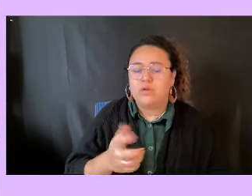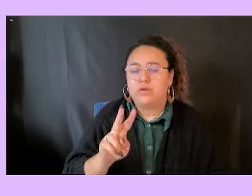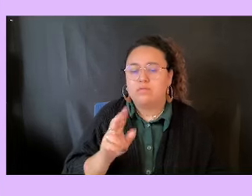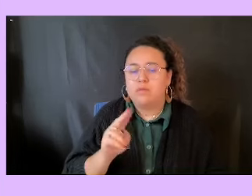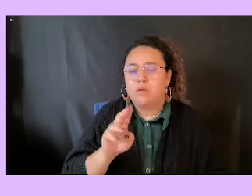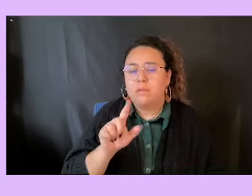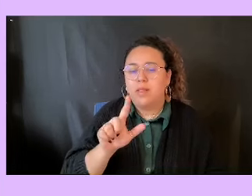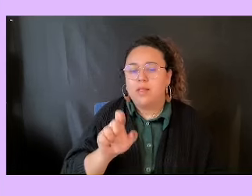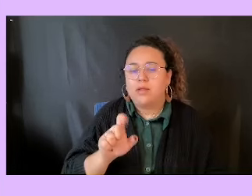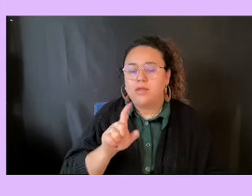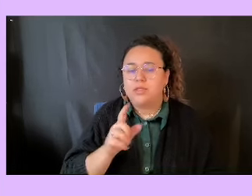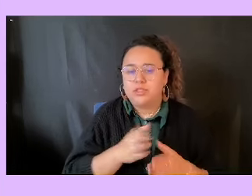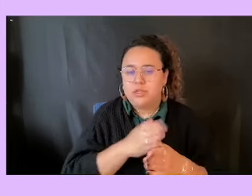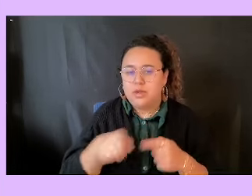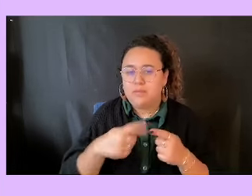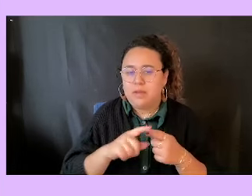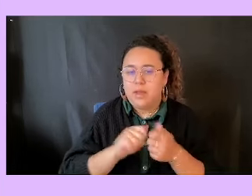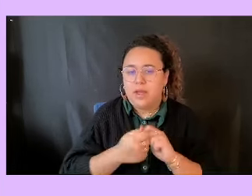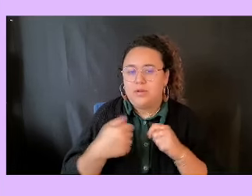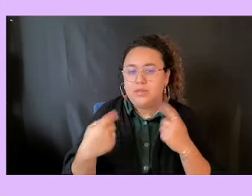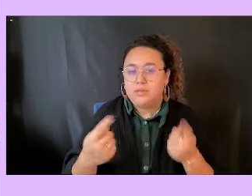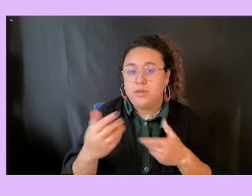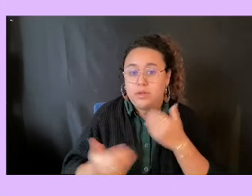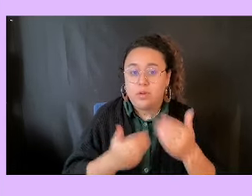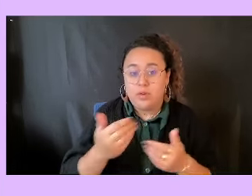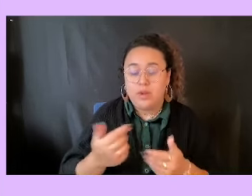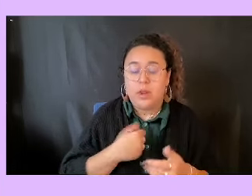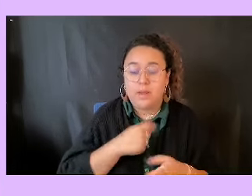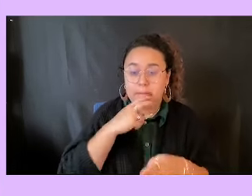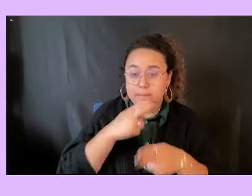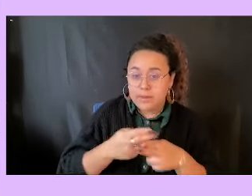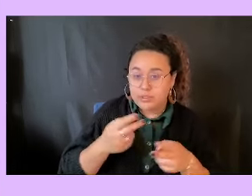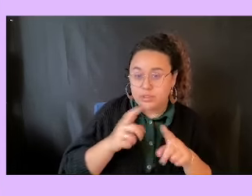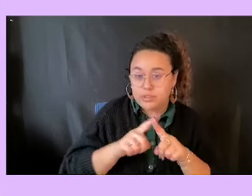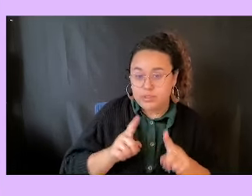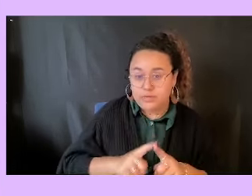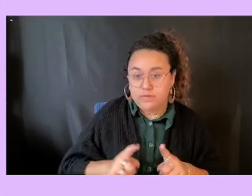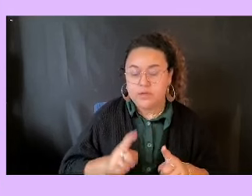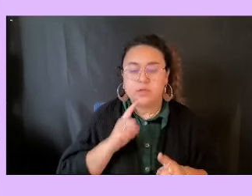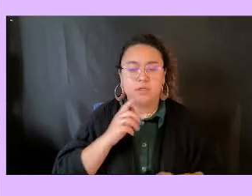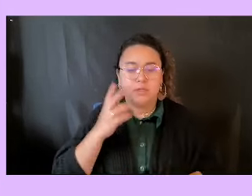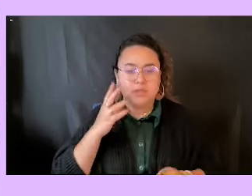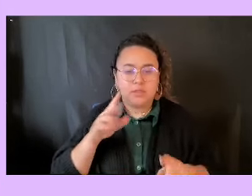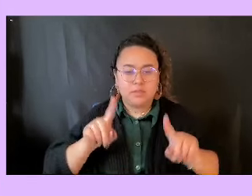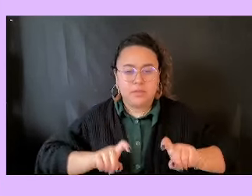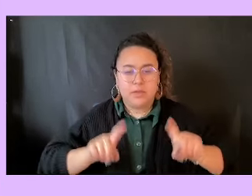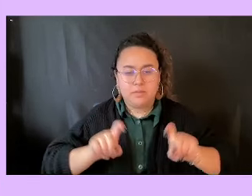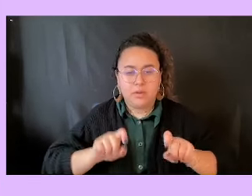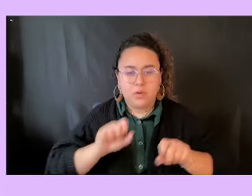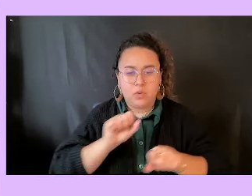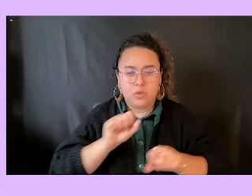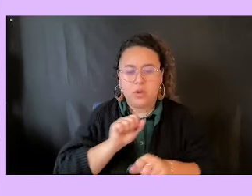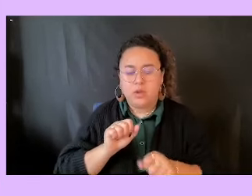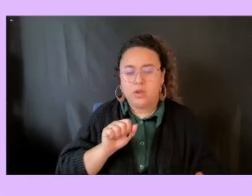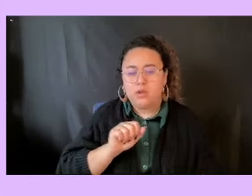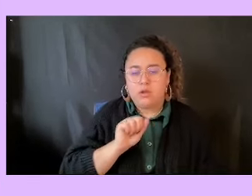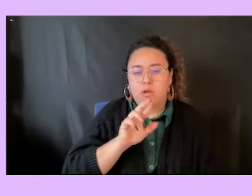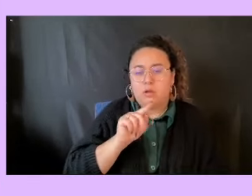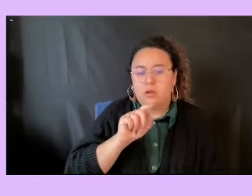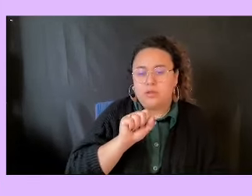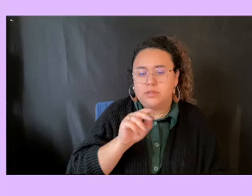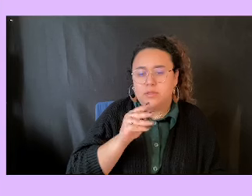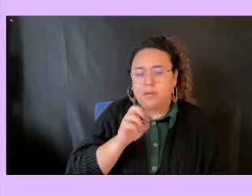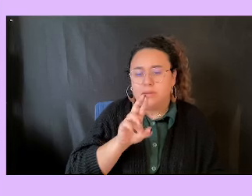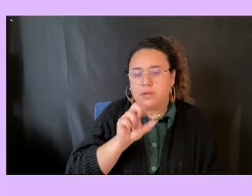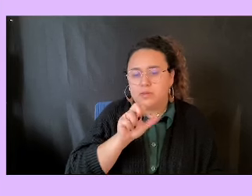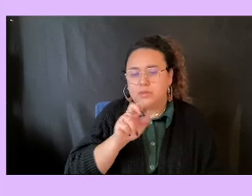I'll uplift that there's in the vein of experiments, work that Arts Emerson is doing with the Huntington to share really vulnerably